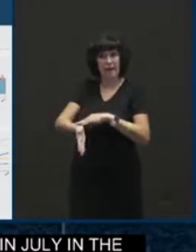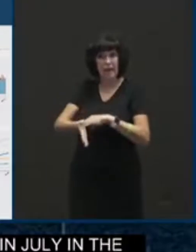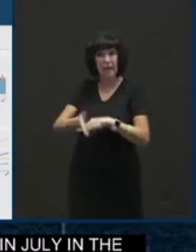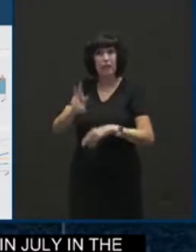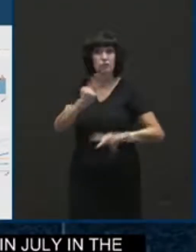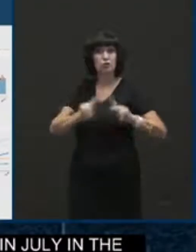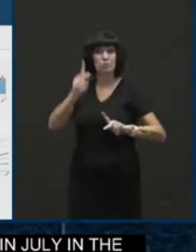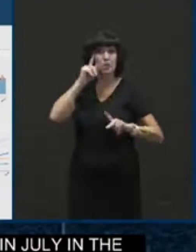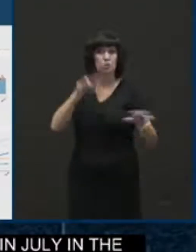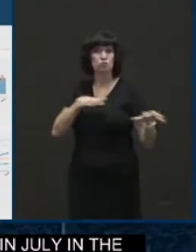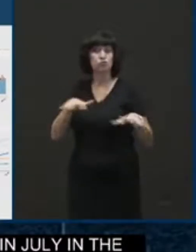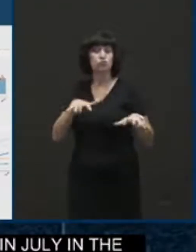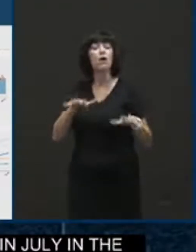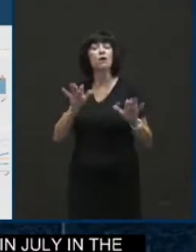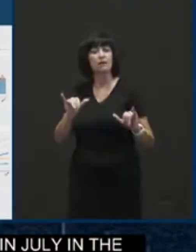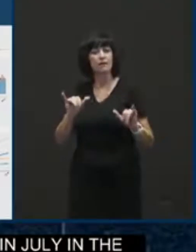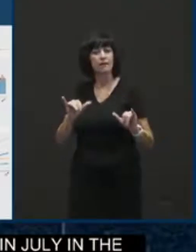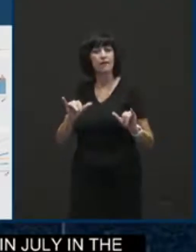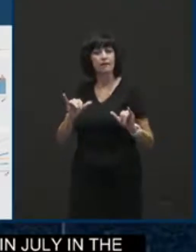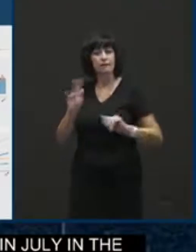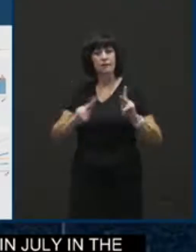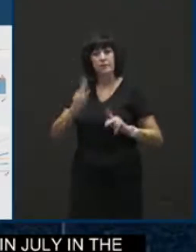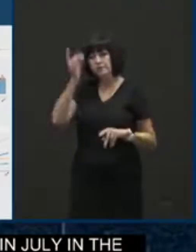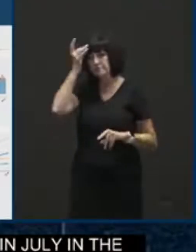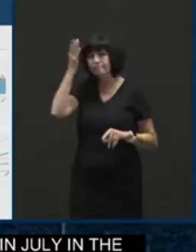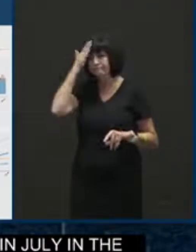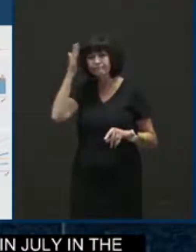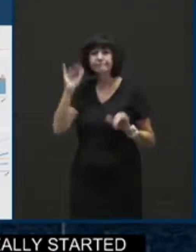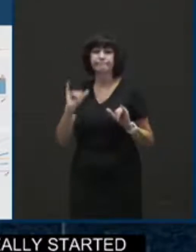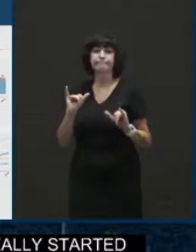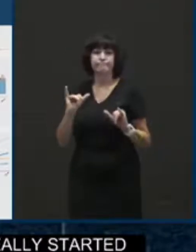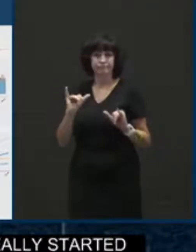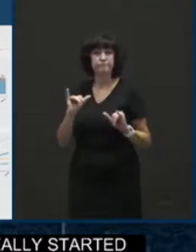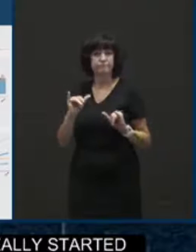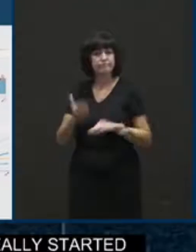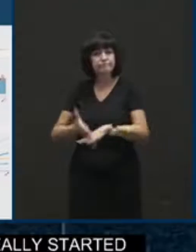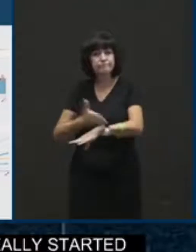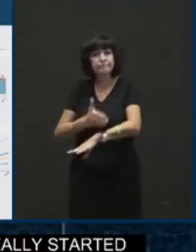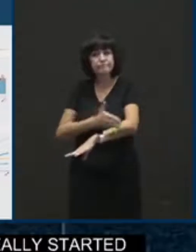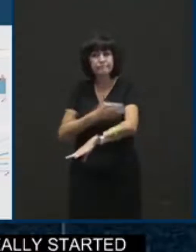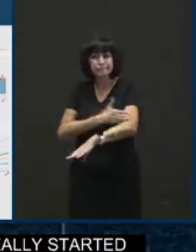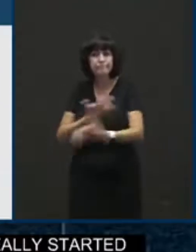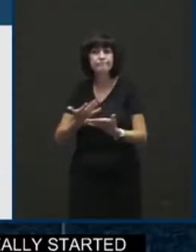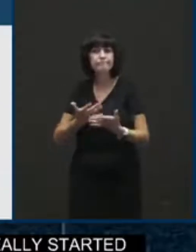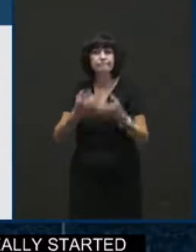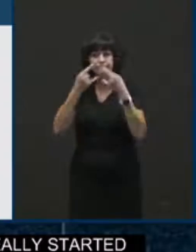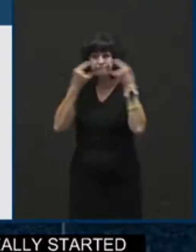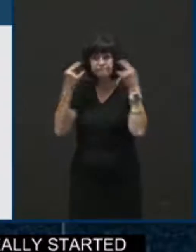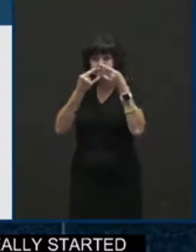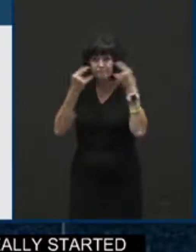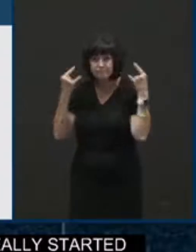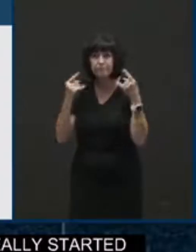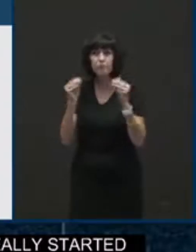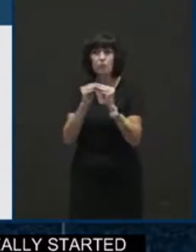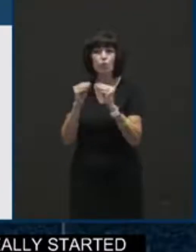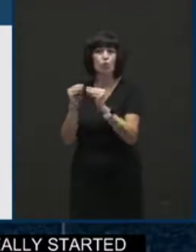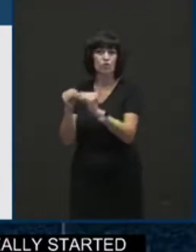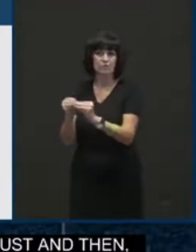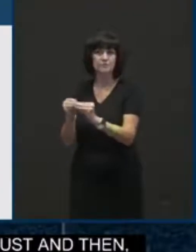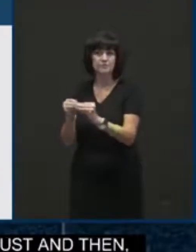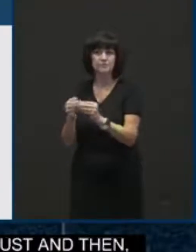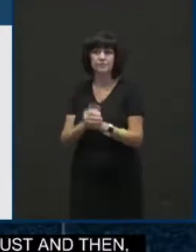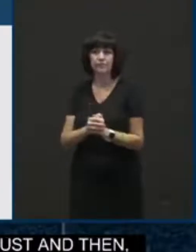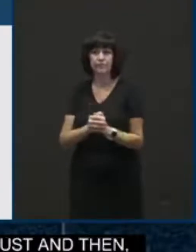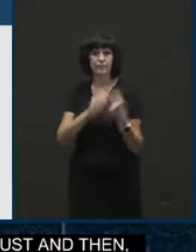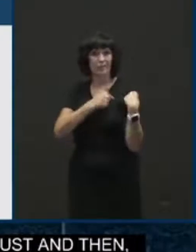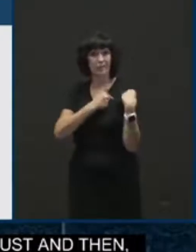early August, and then with the return of school and college, just a little bit of an uptick. Up until